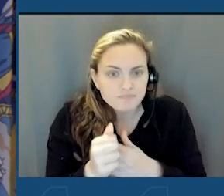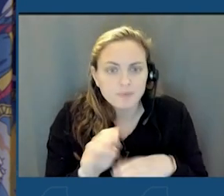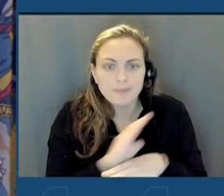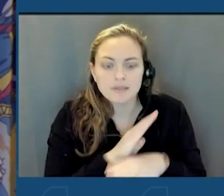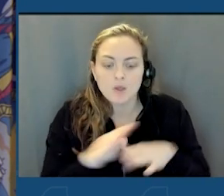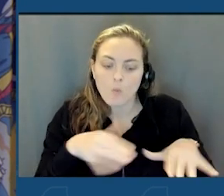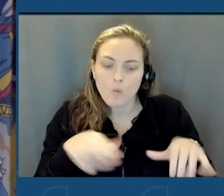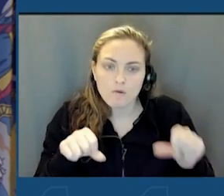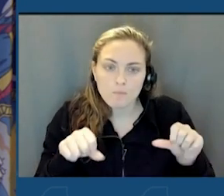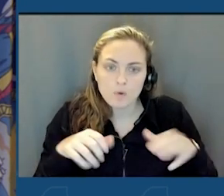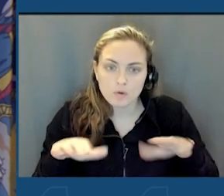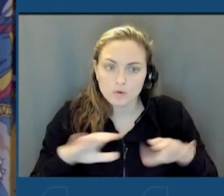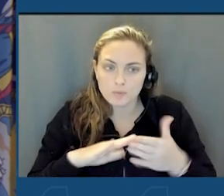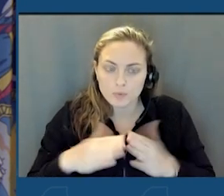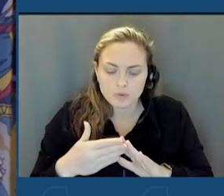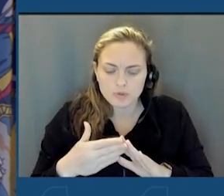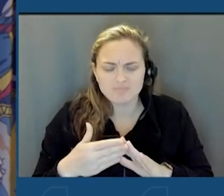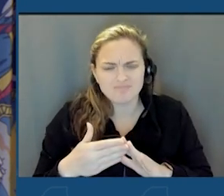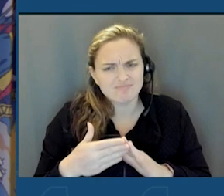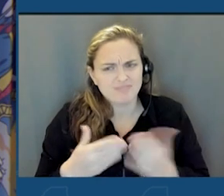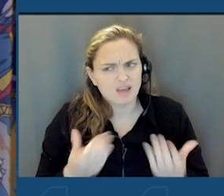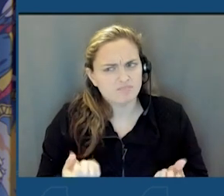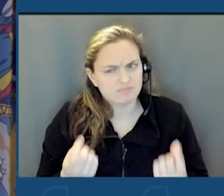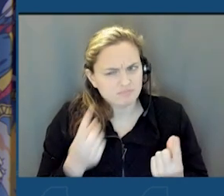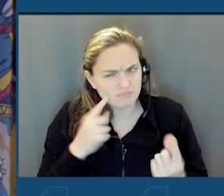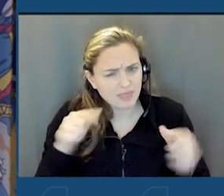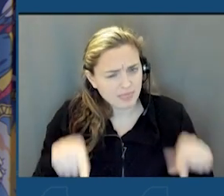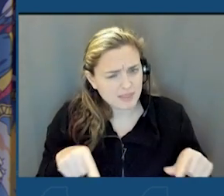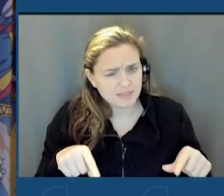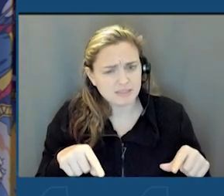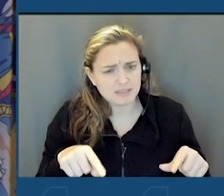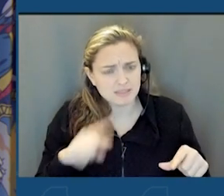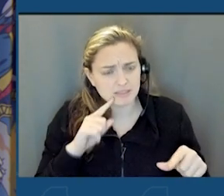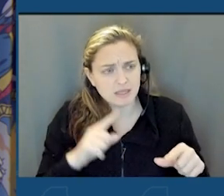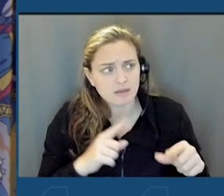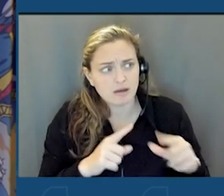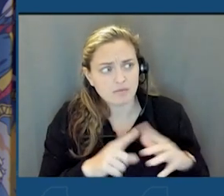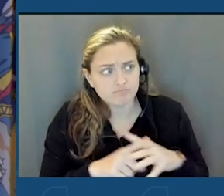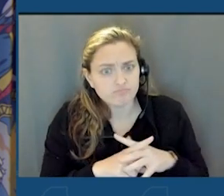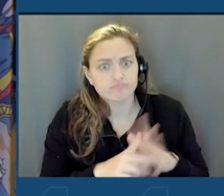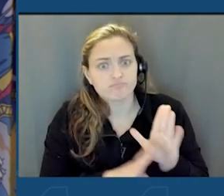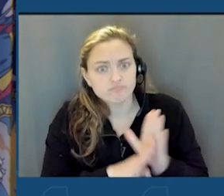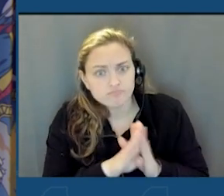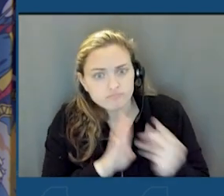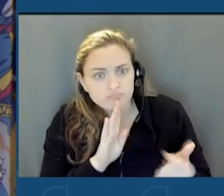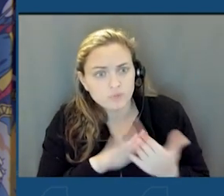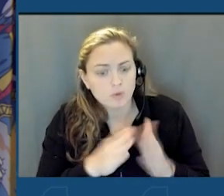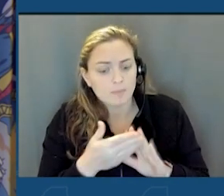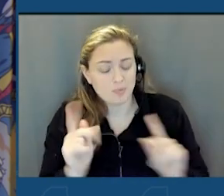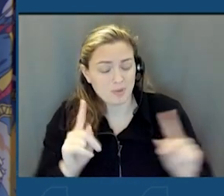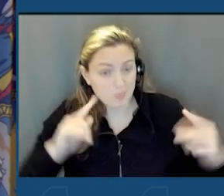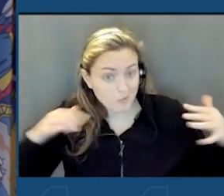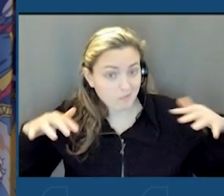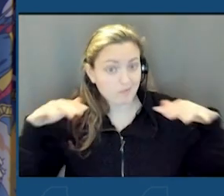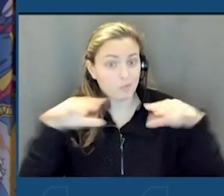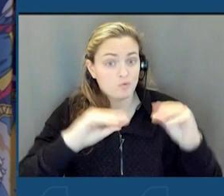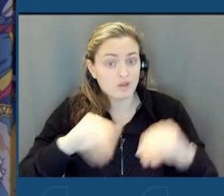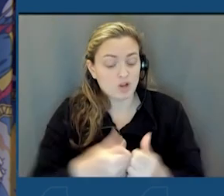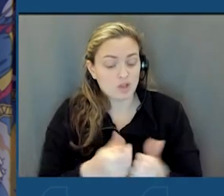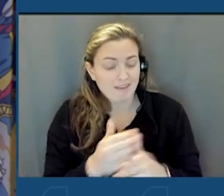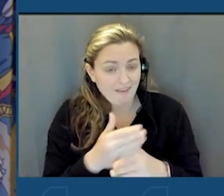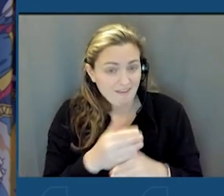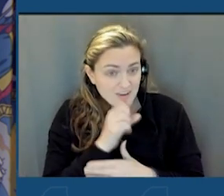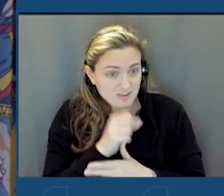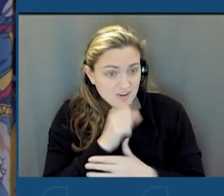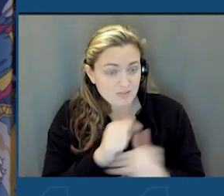and all this. And it's no wonder that people consider this to be such an up-and-coming community. Young people are flocking here. The average age, most of this